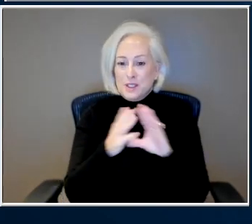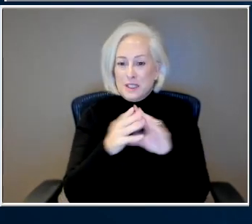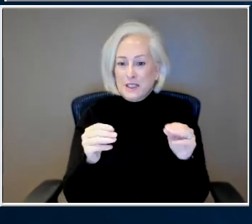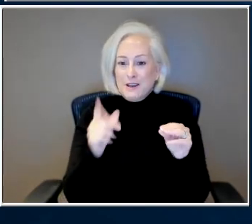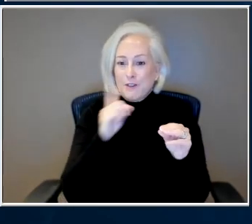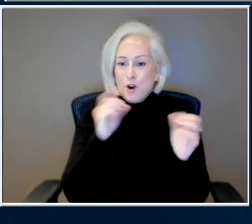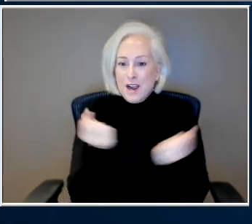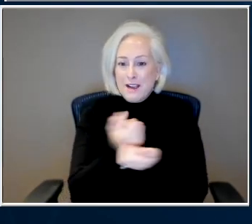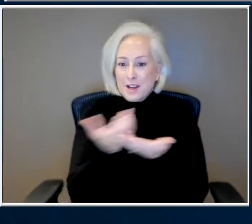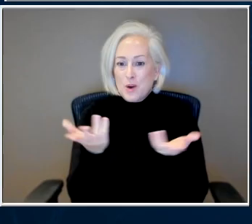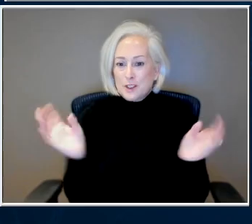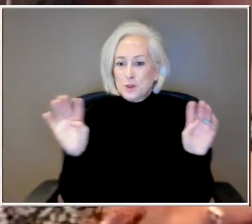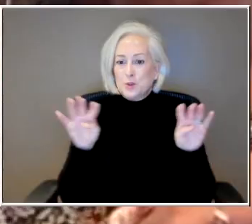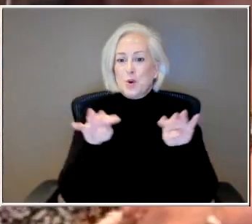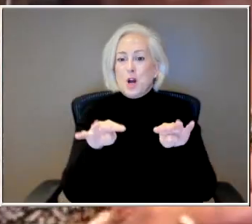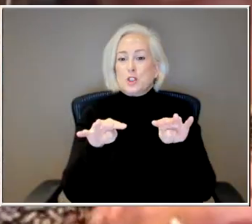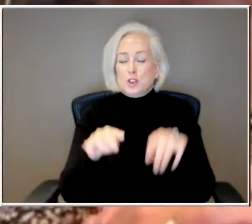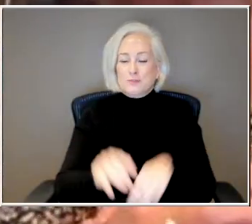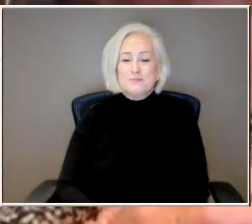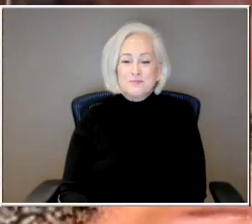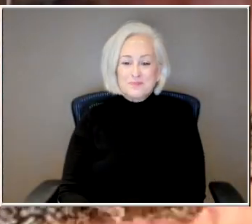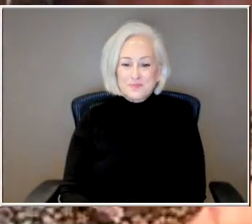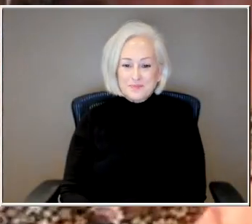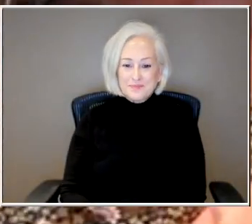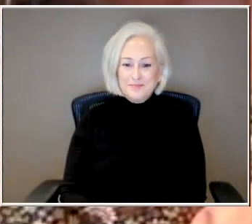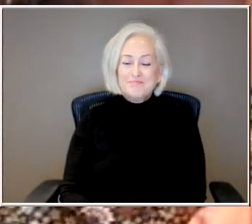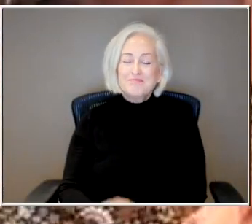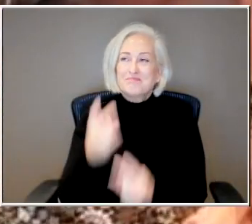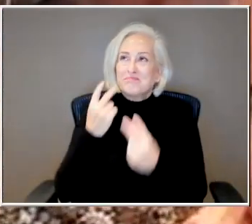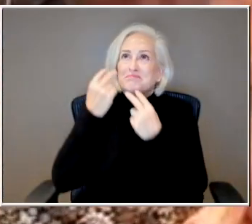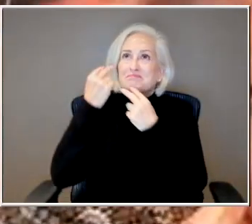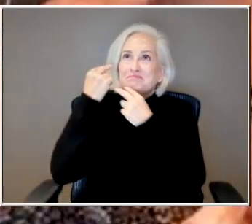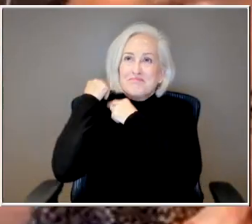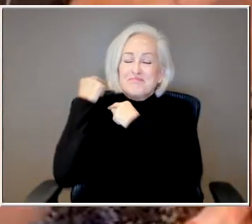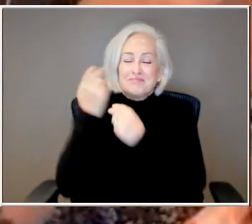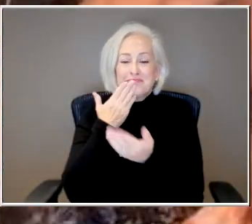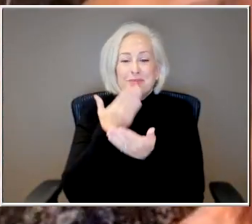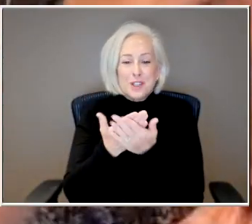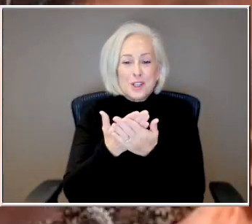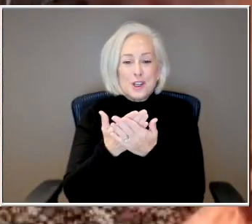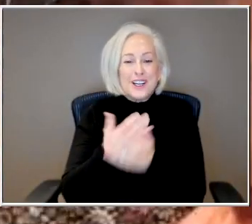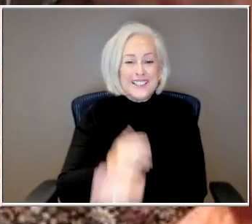see? It brings back memories, real good memories,